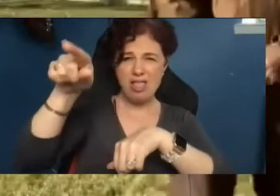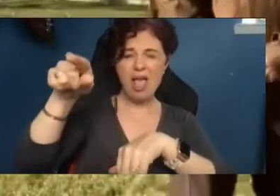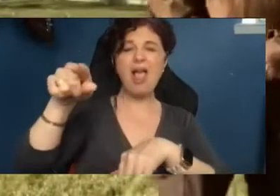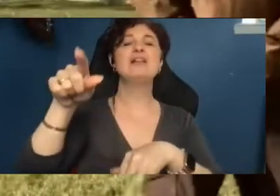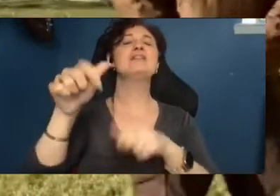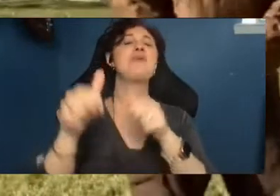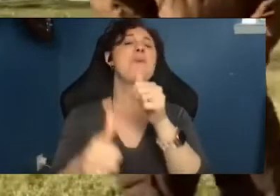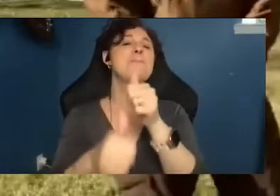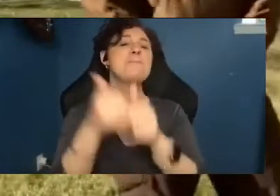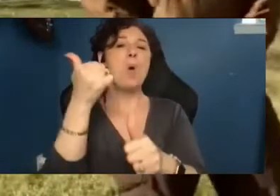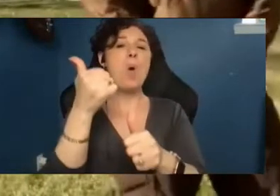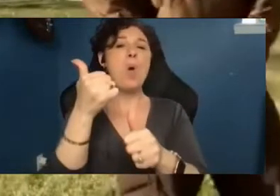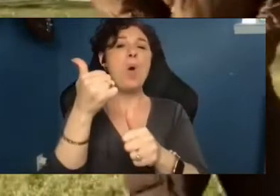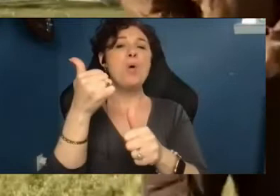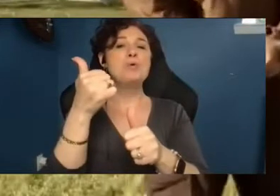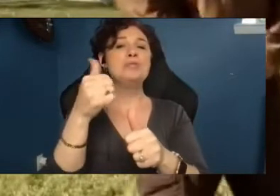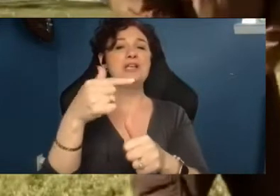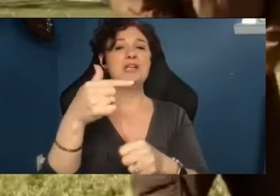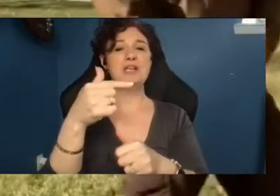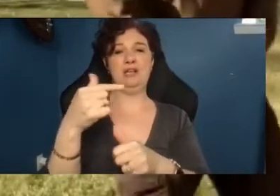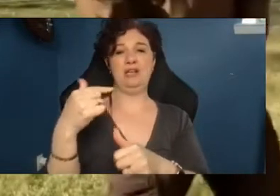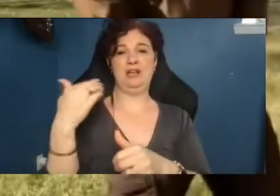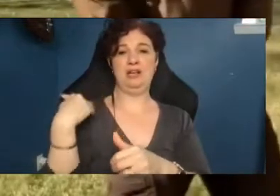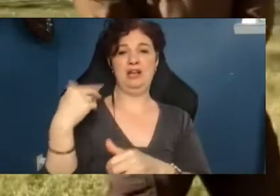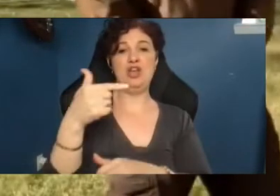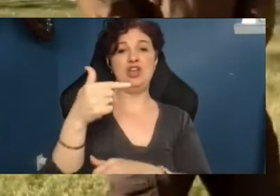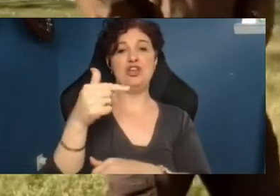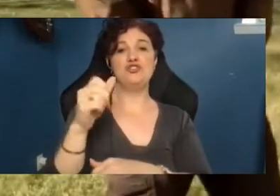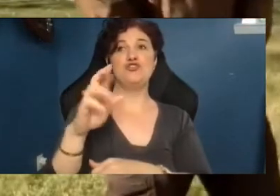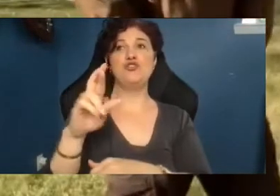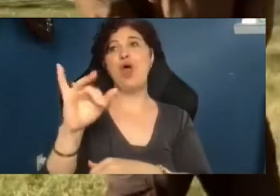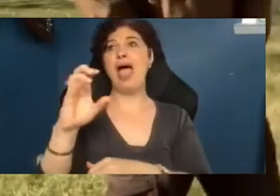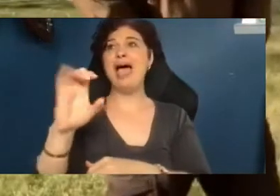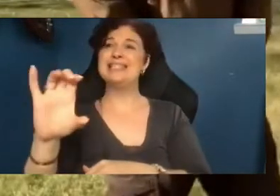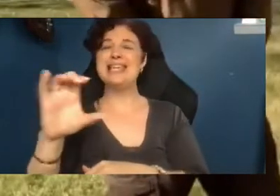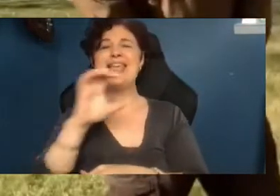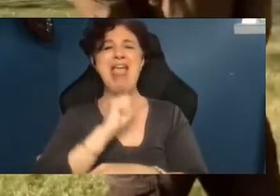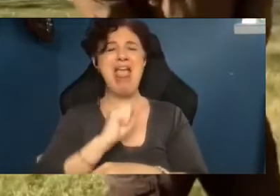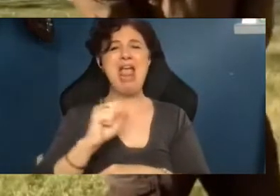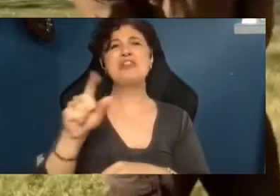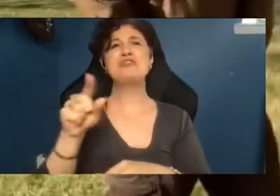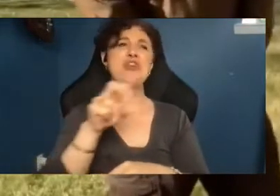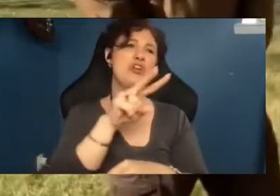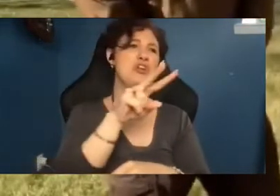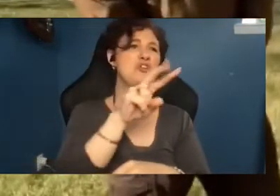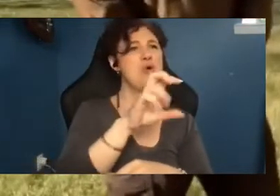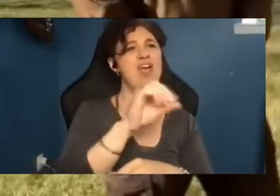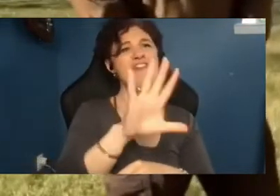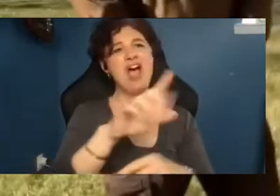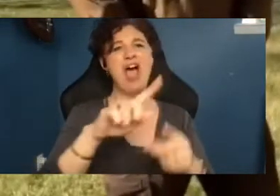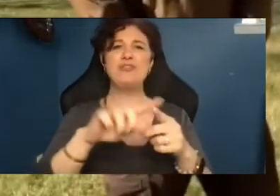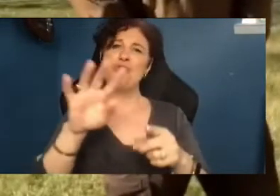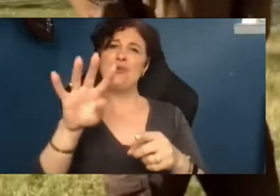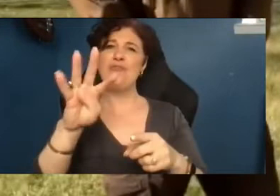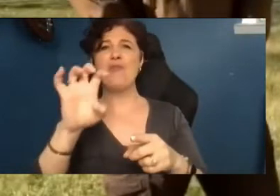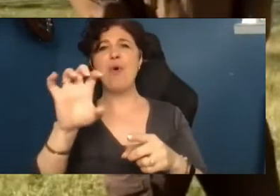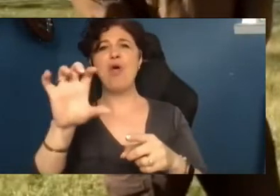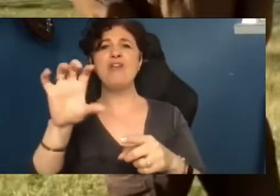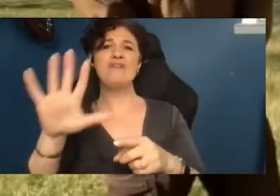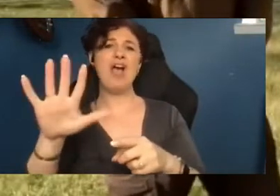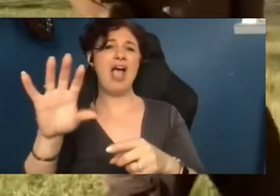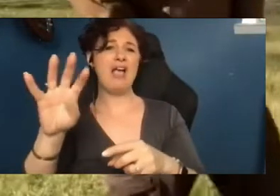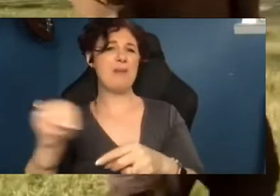are mostly Jurassic in age. So the Jurassic spans from about 205 to 145 million years